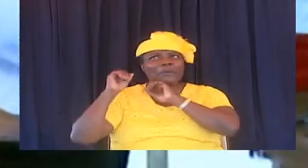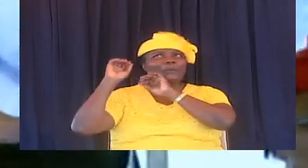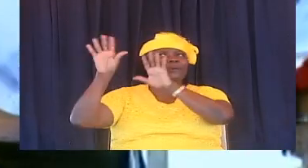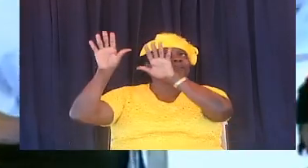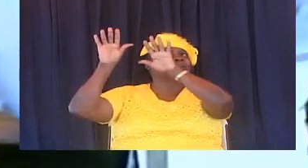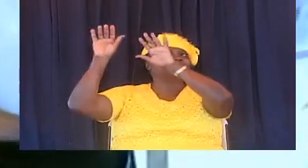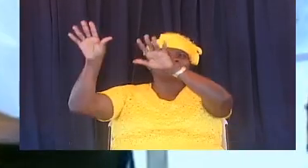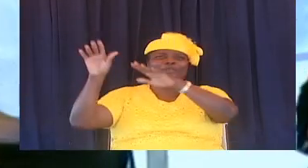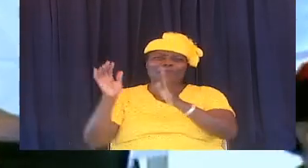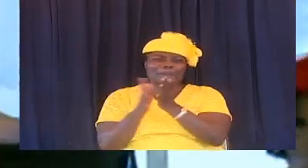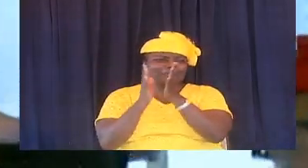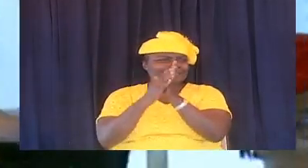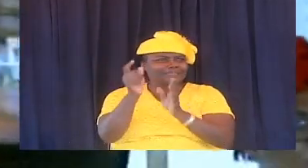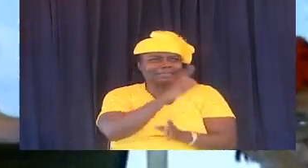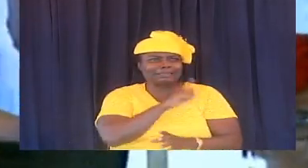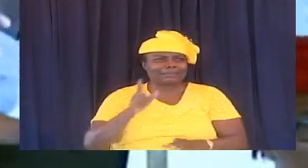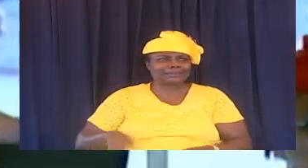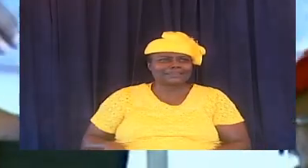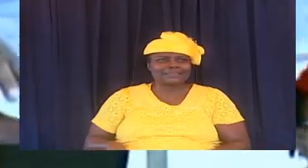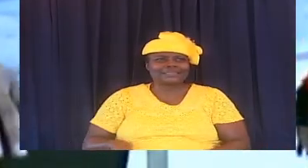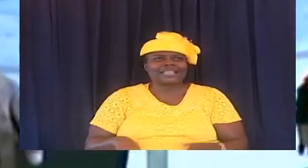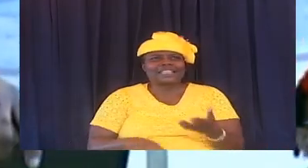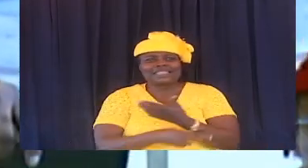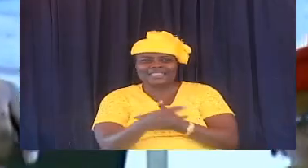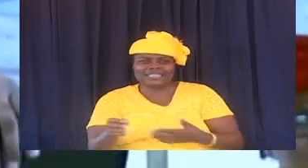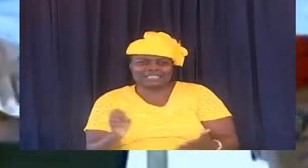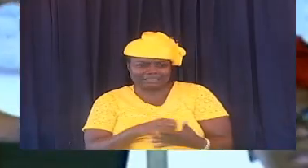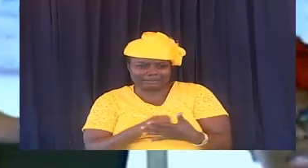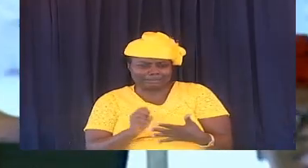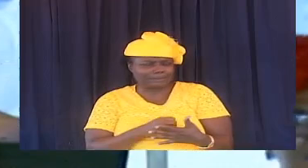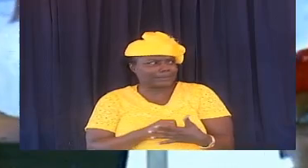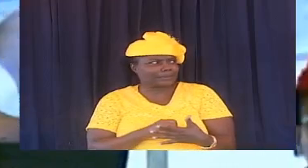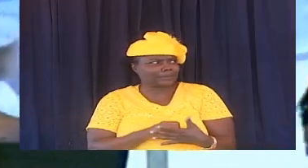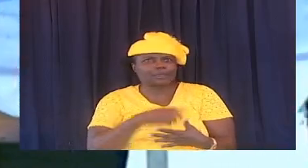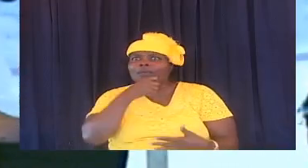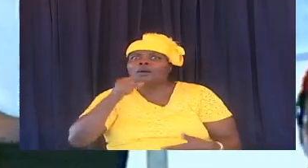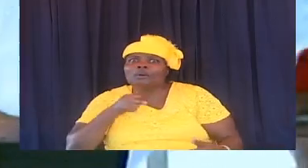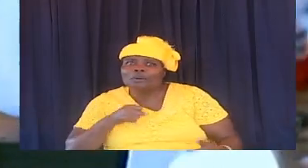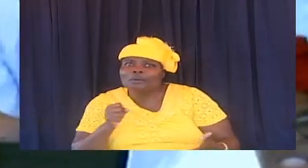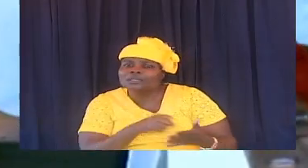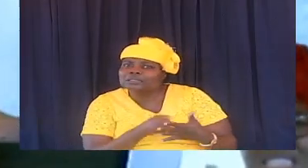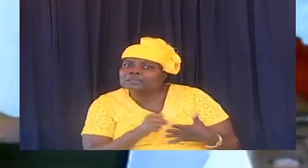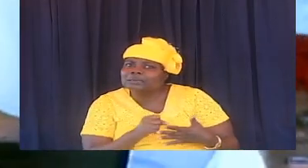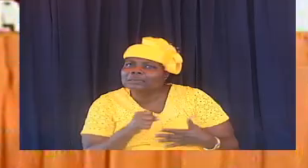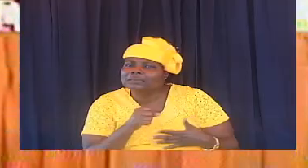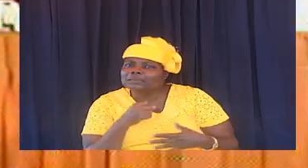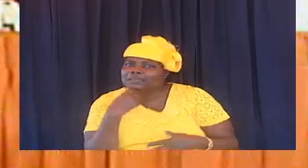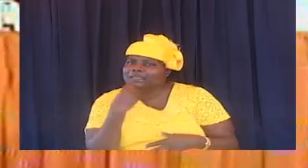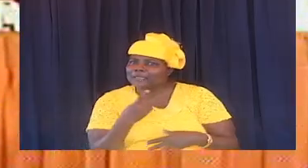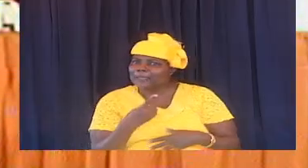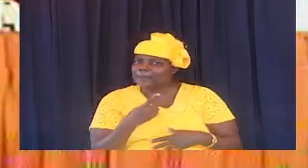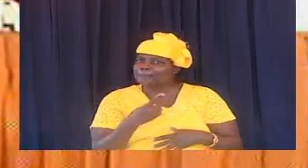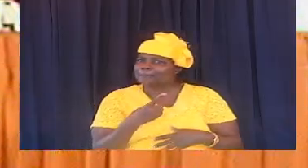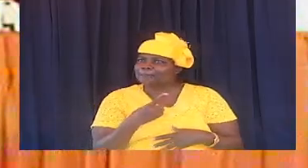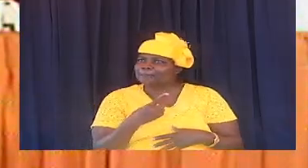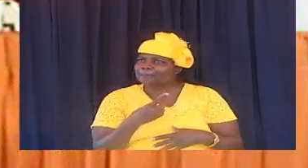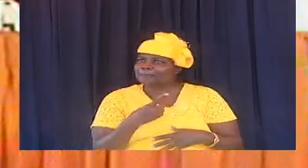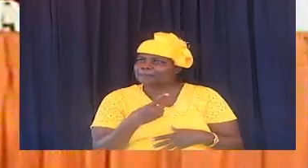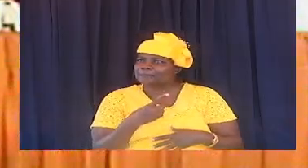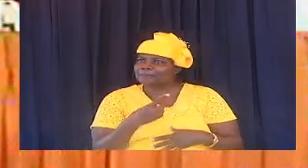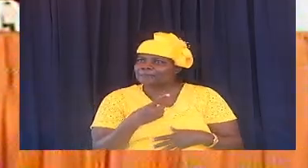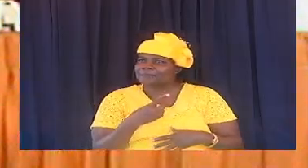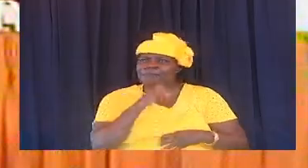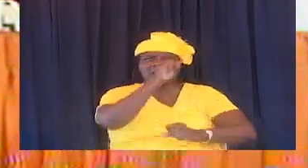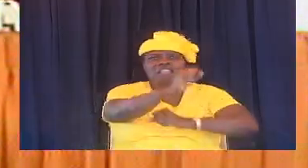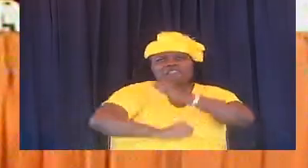can we praise the Lord? There's an old hymn. And if you could probably take a quick verse out of it. It says,